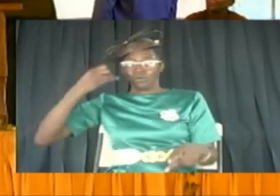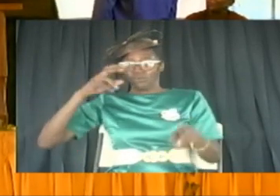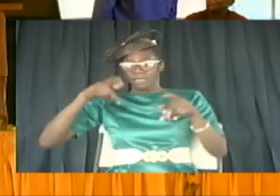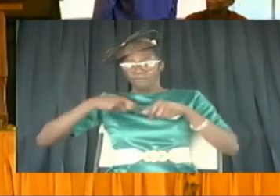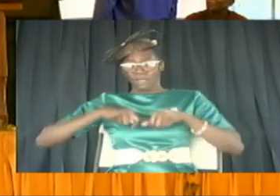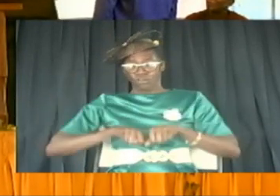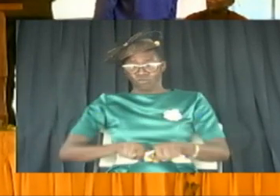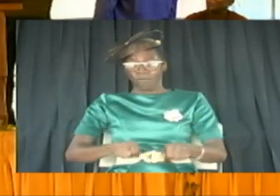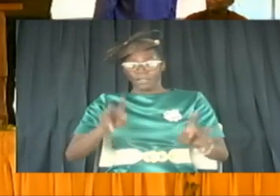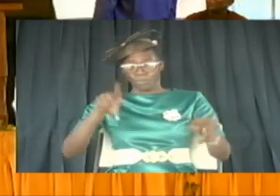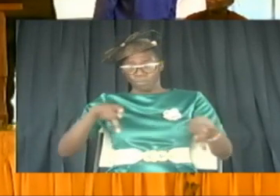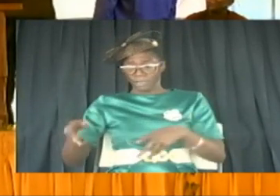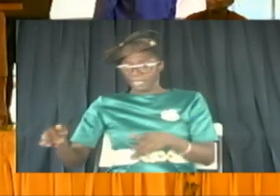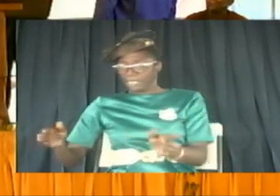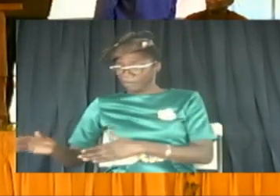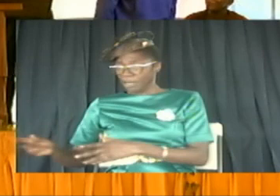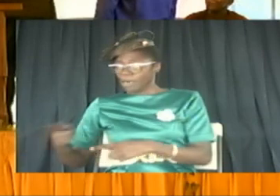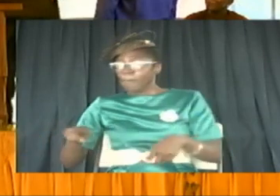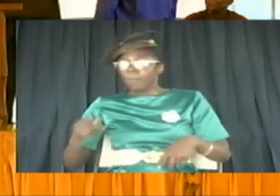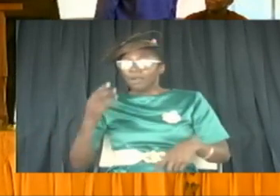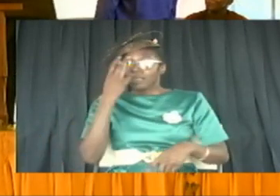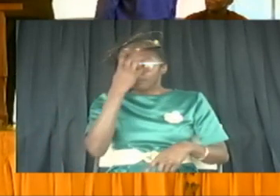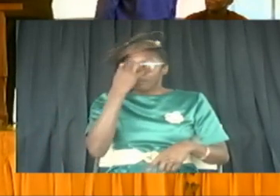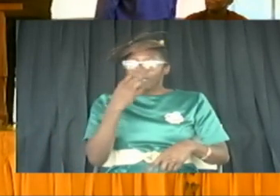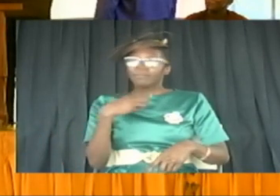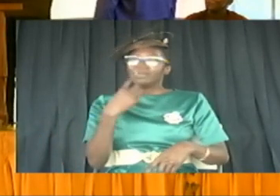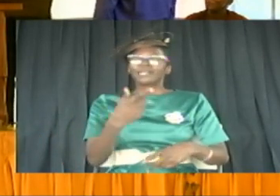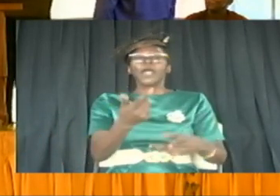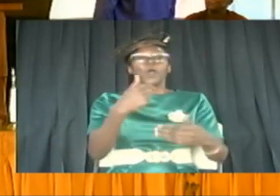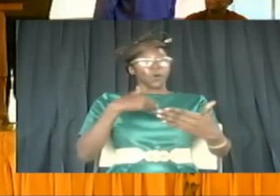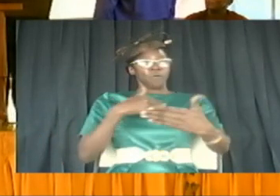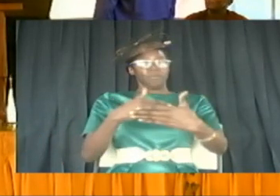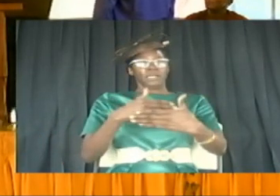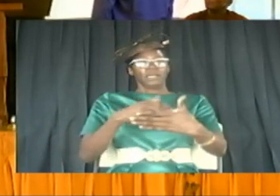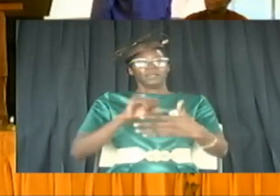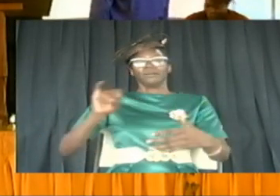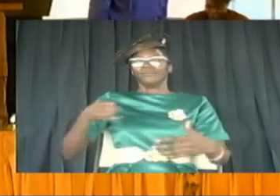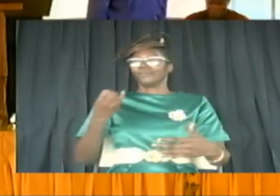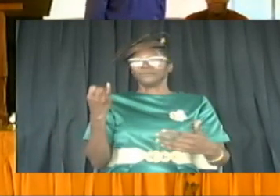said, come near, and him just goes so